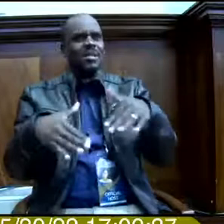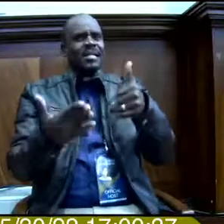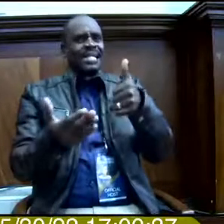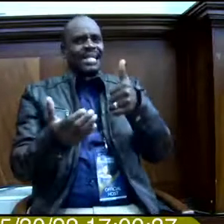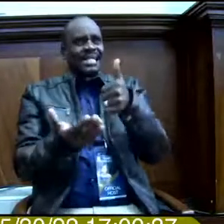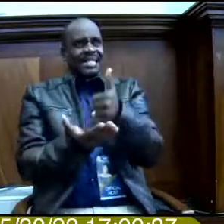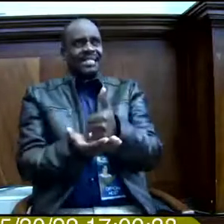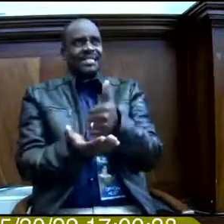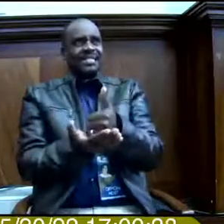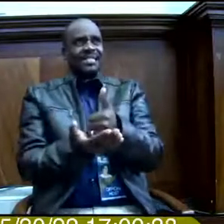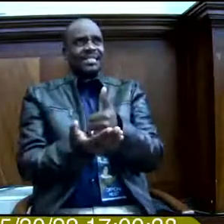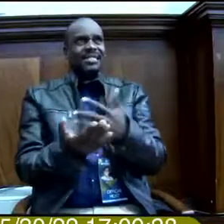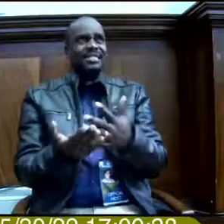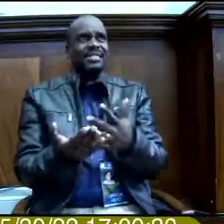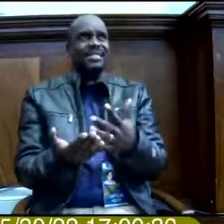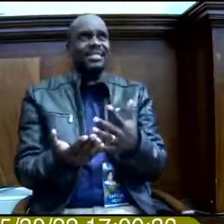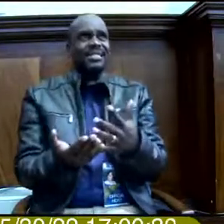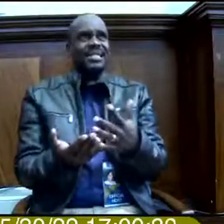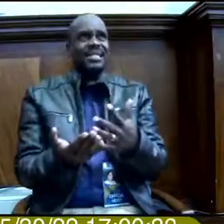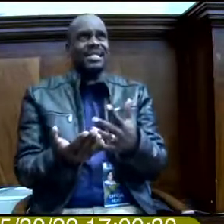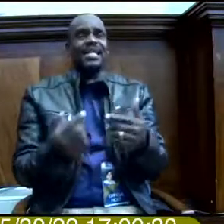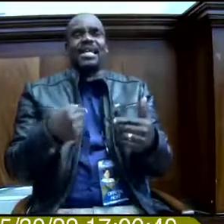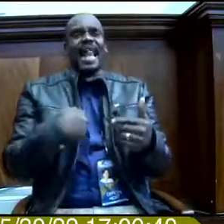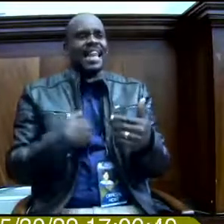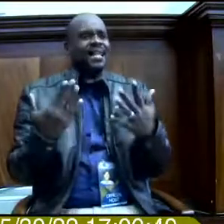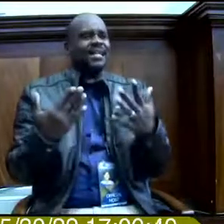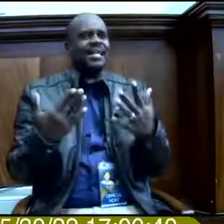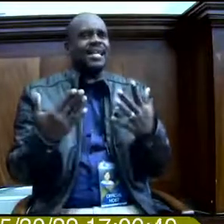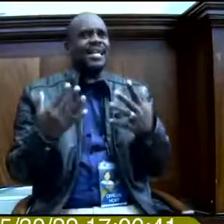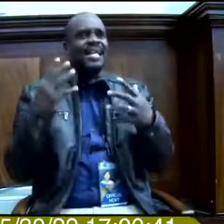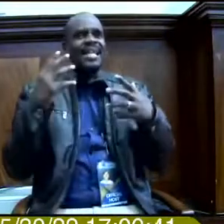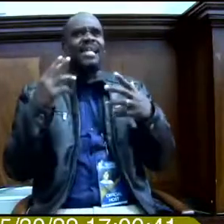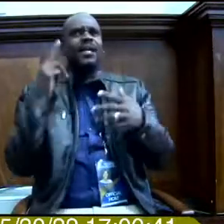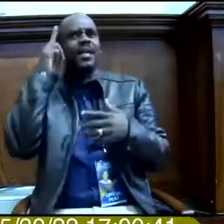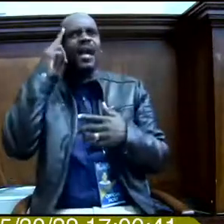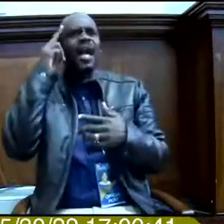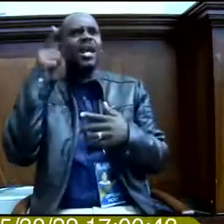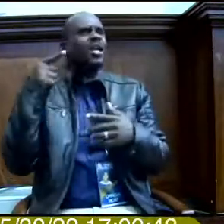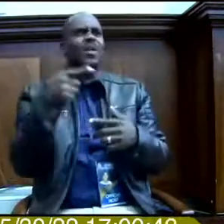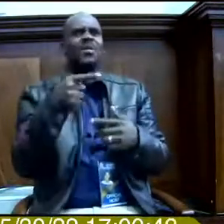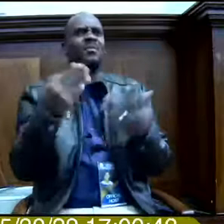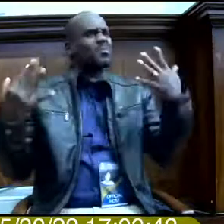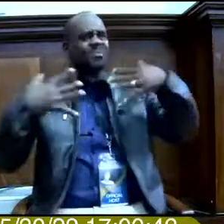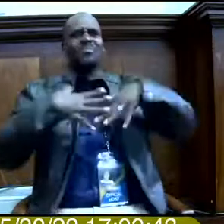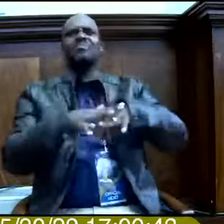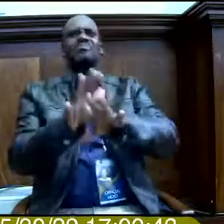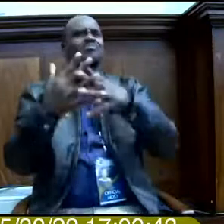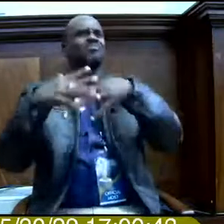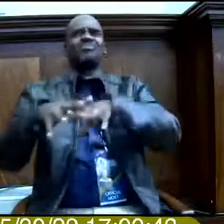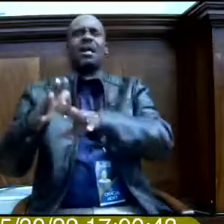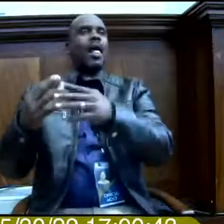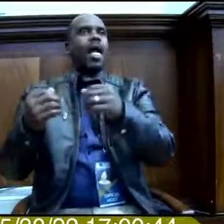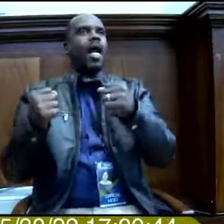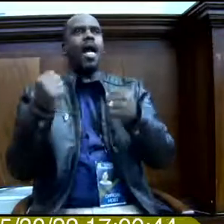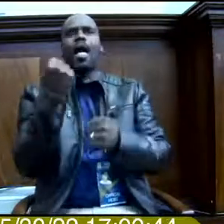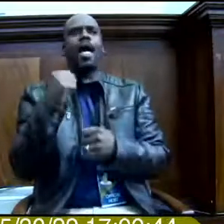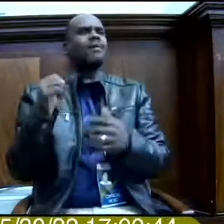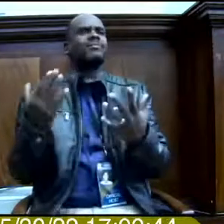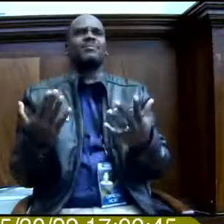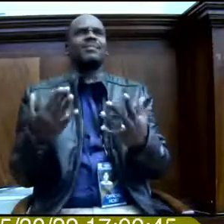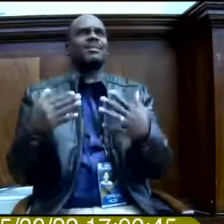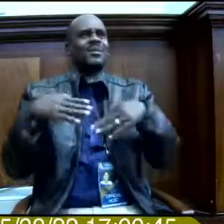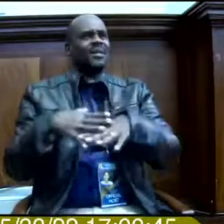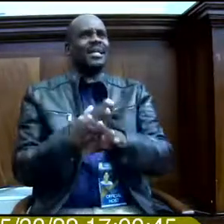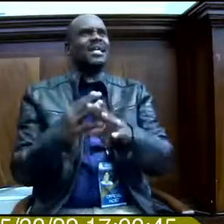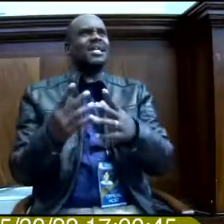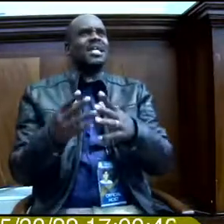you to have that mentality i was expecting you to be mixing you know have served to this side and cursor to this side just mixing